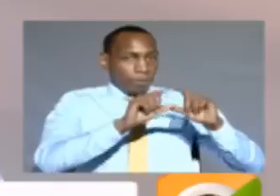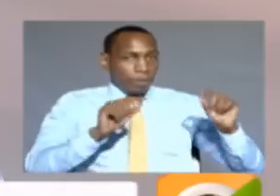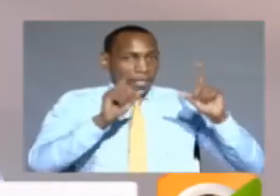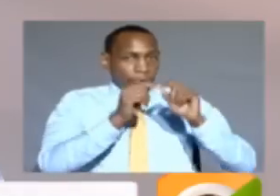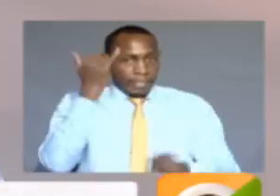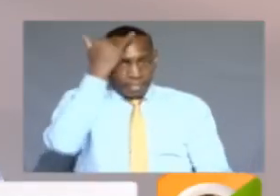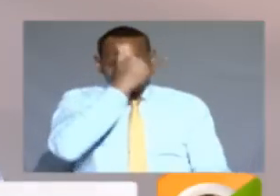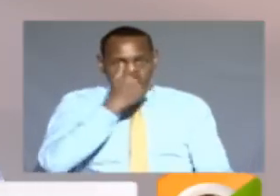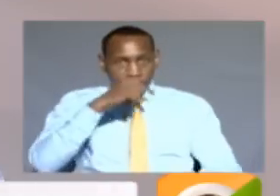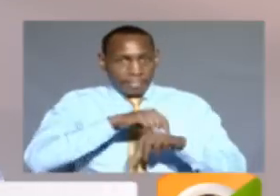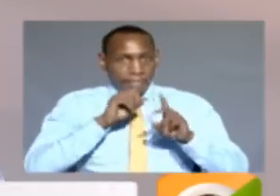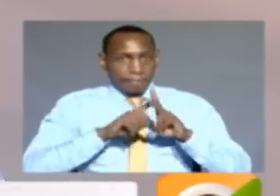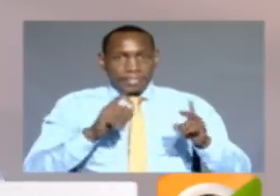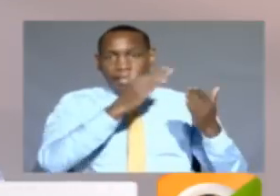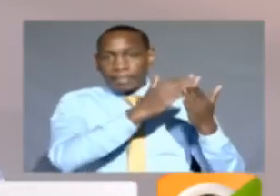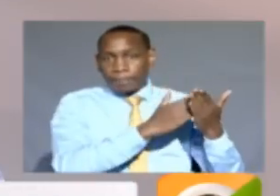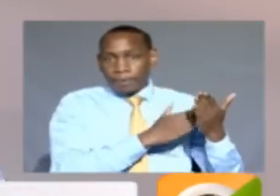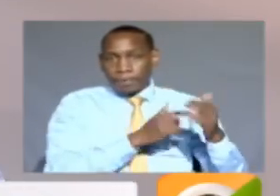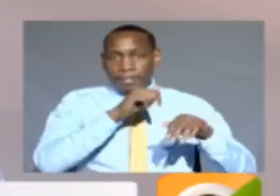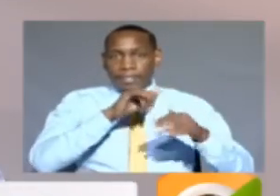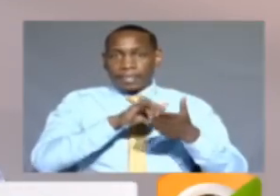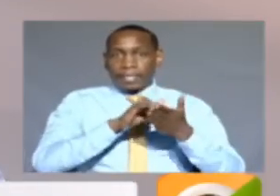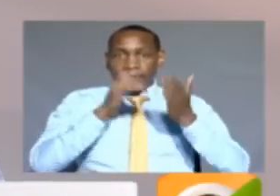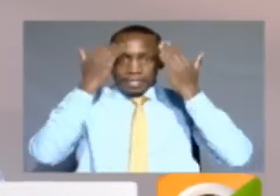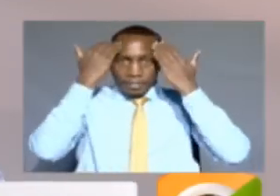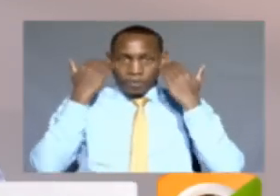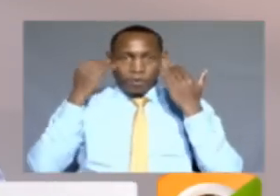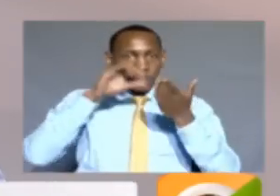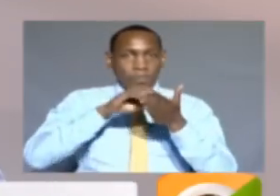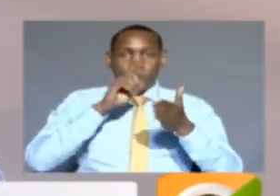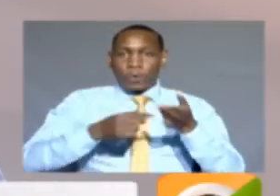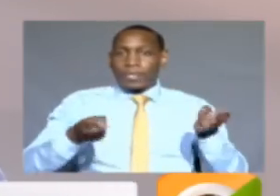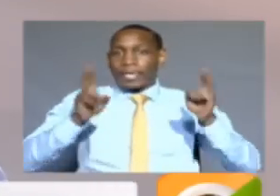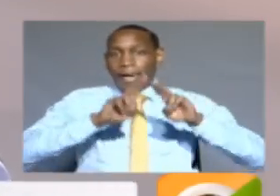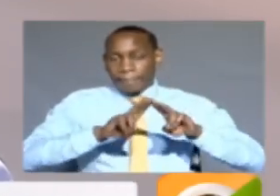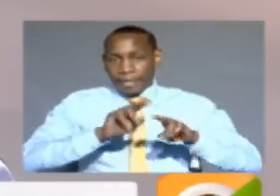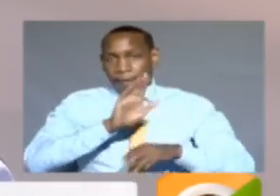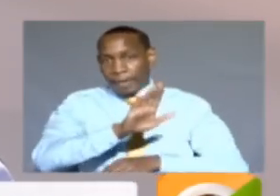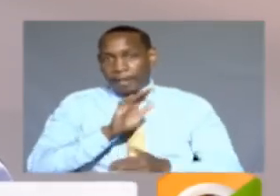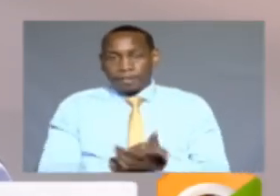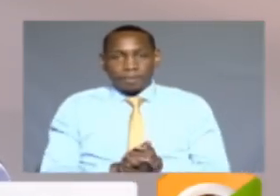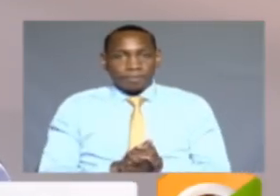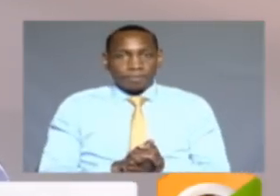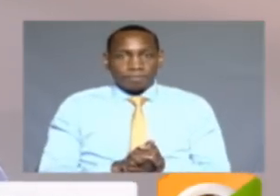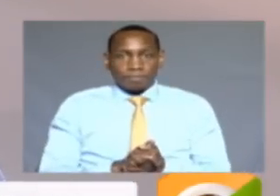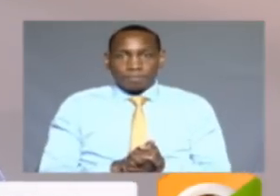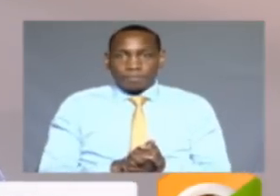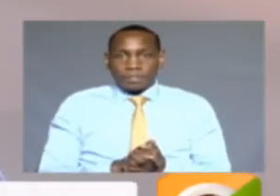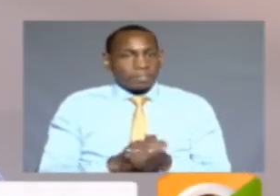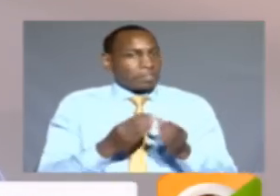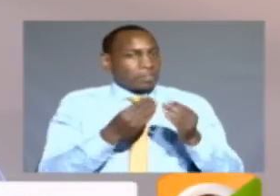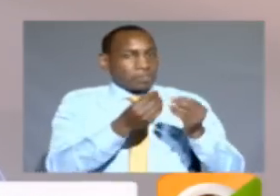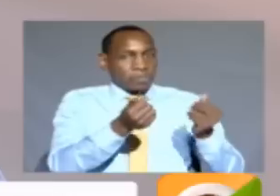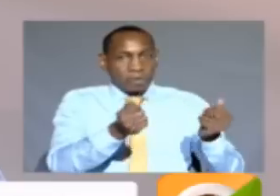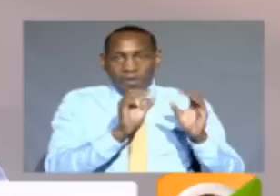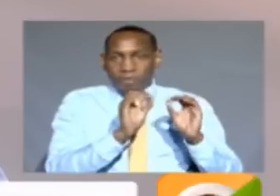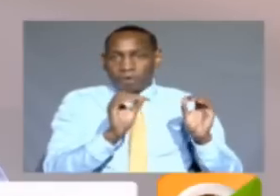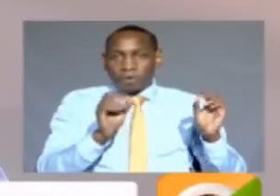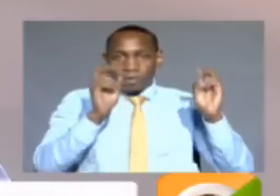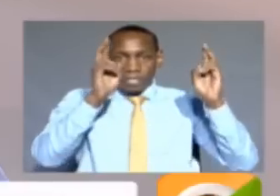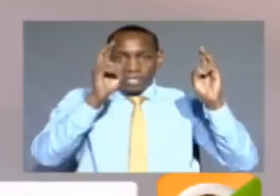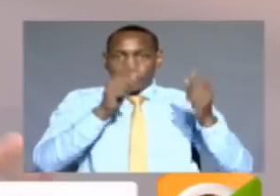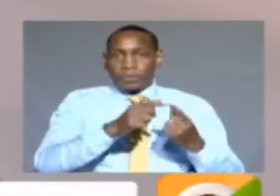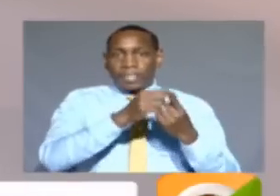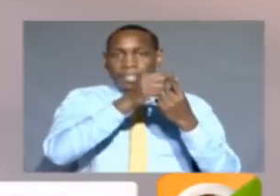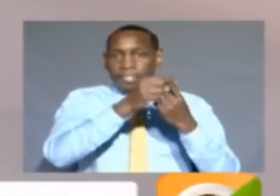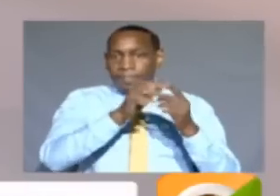the start, that the court case, whatever happens to it, might really not resolve this matter, especially